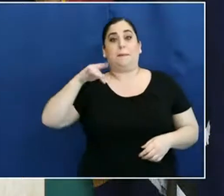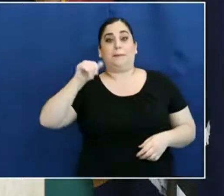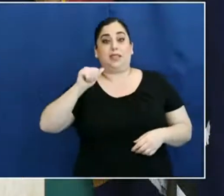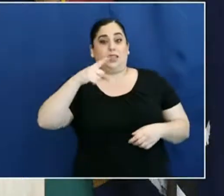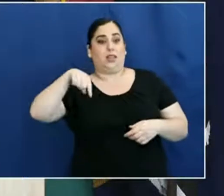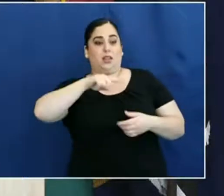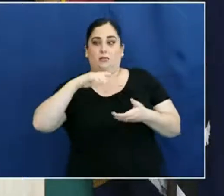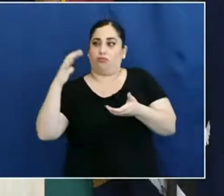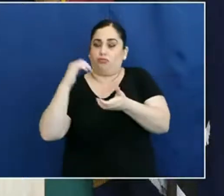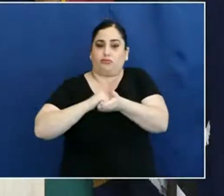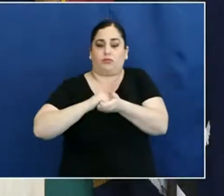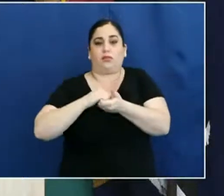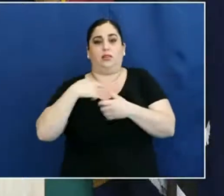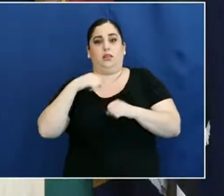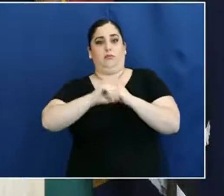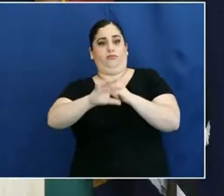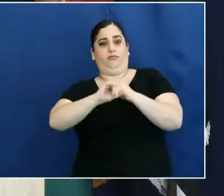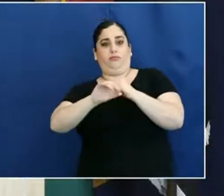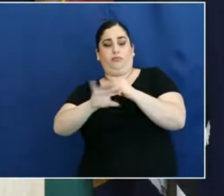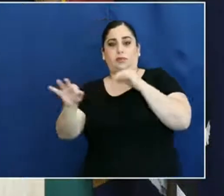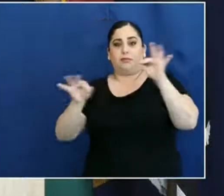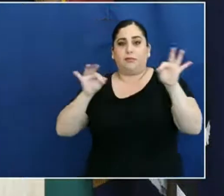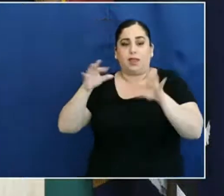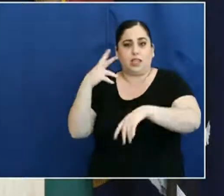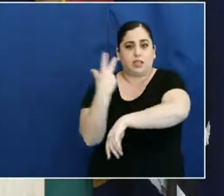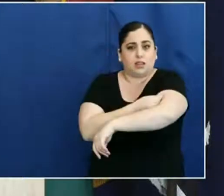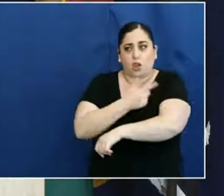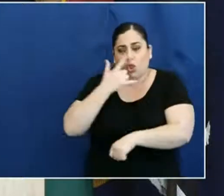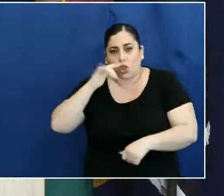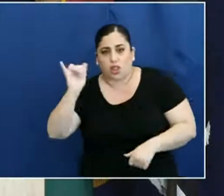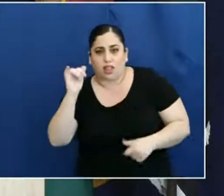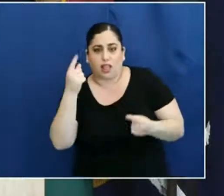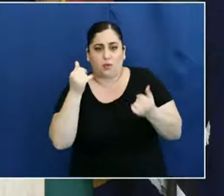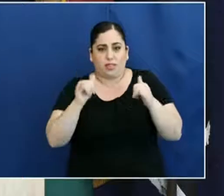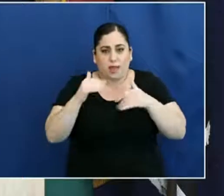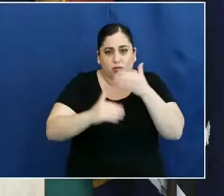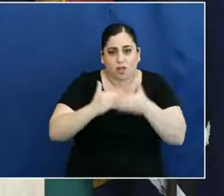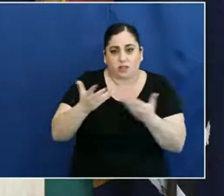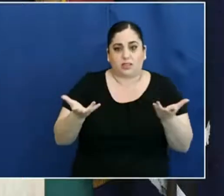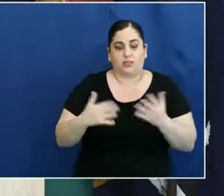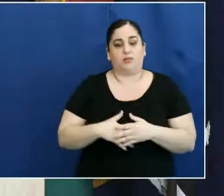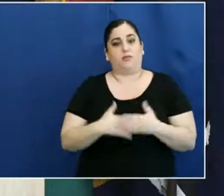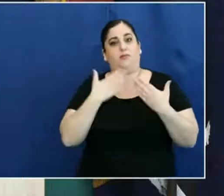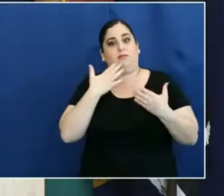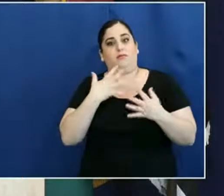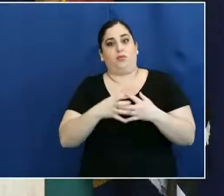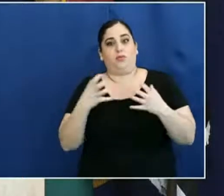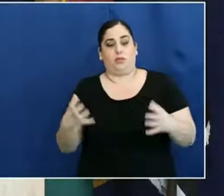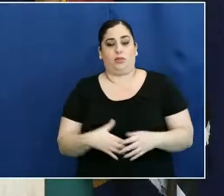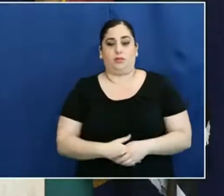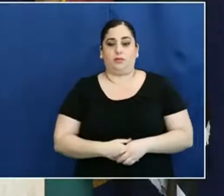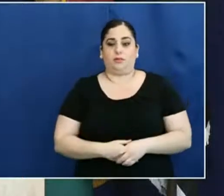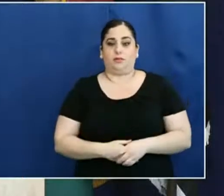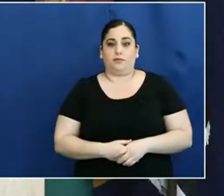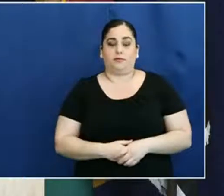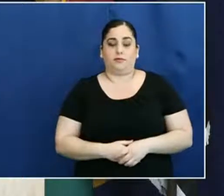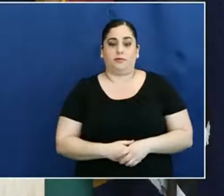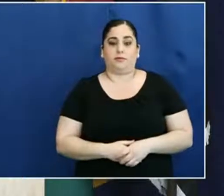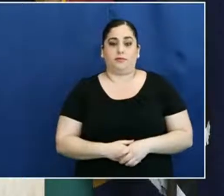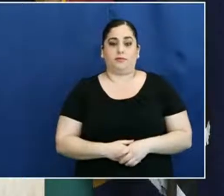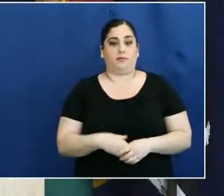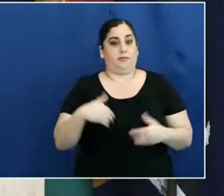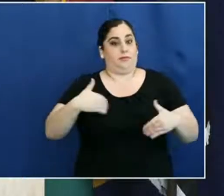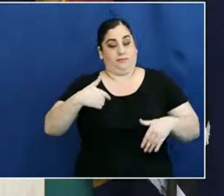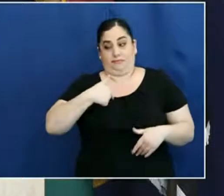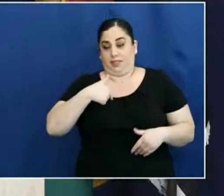who has taken a pledge to get vaccinated when it's their turn. We really appreciate you. In particular, I'm really proud of the South